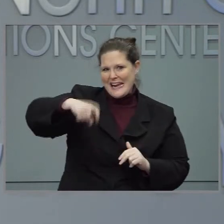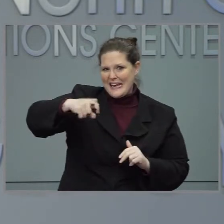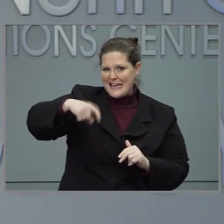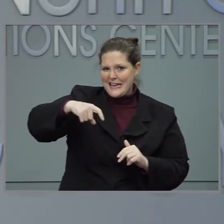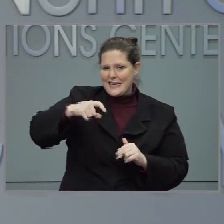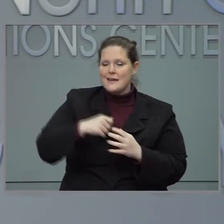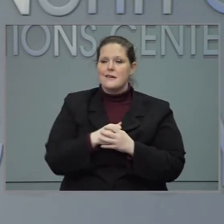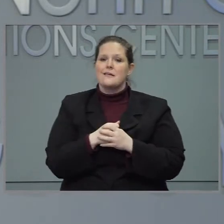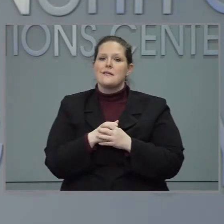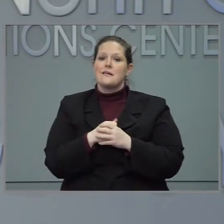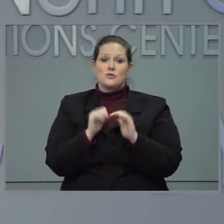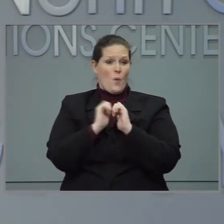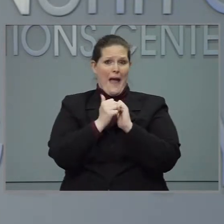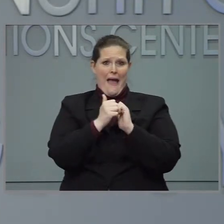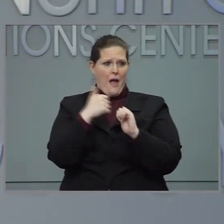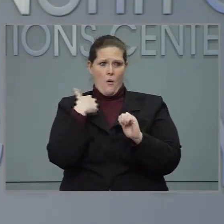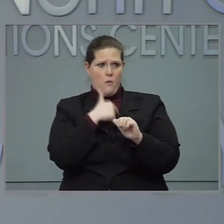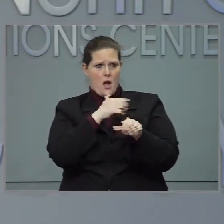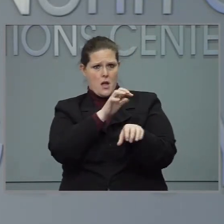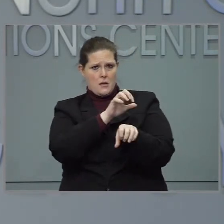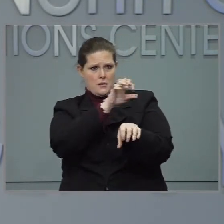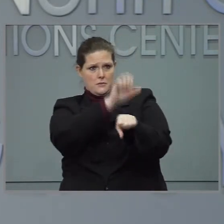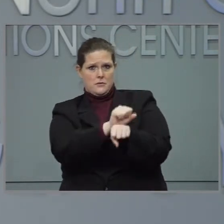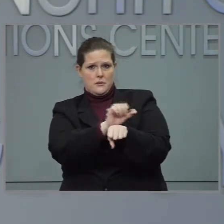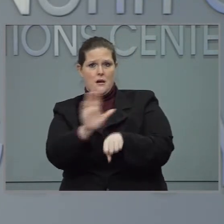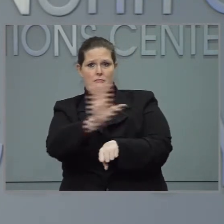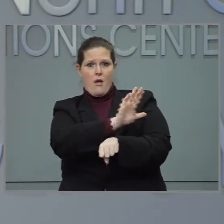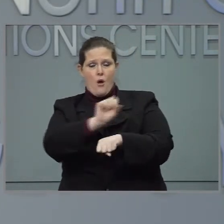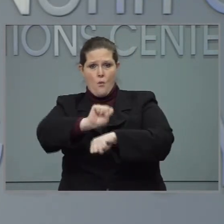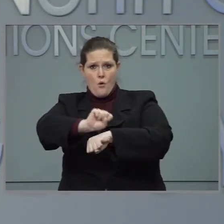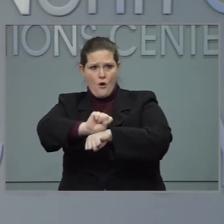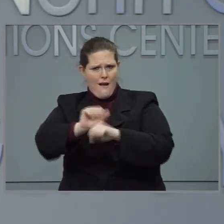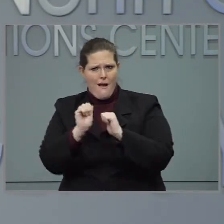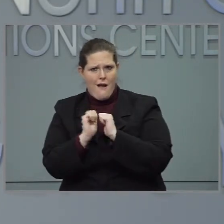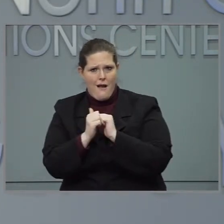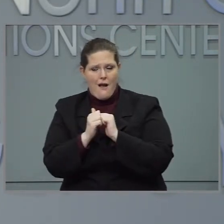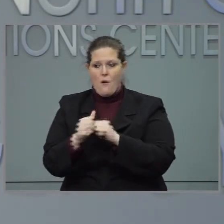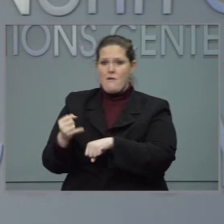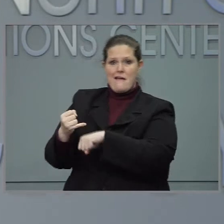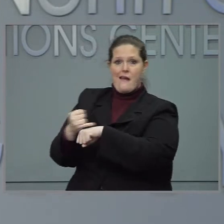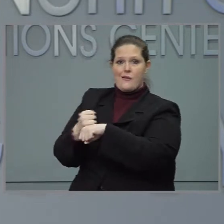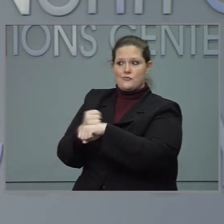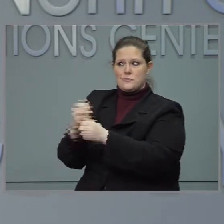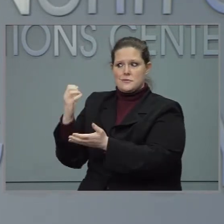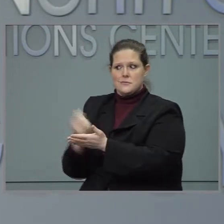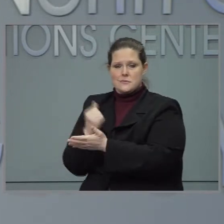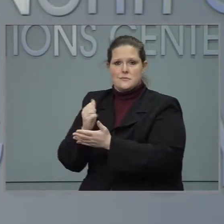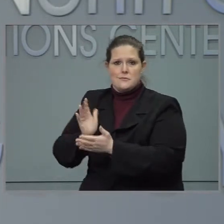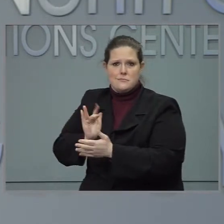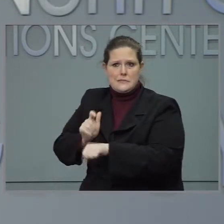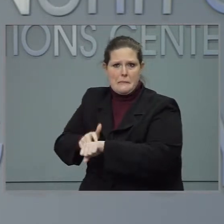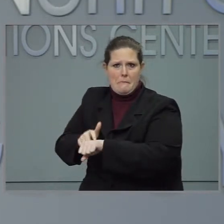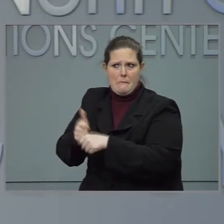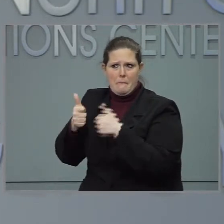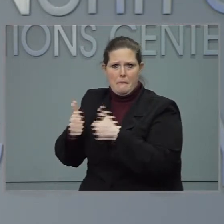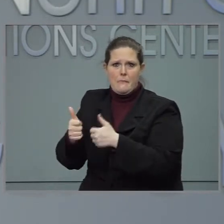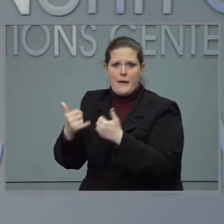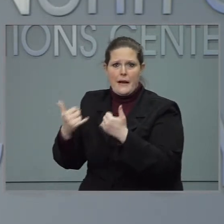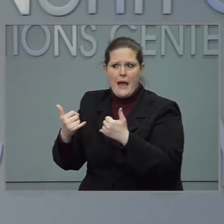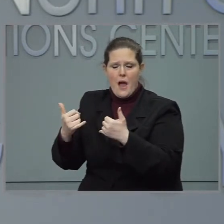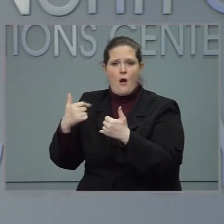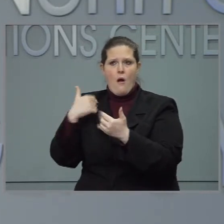of these projects, to get interest rates lower than ever, and to help to invest in the